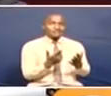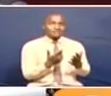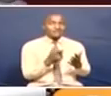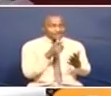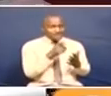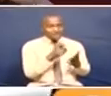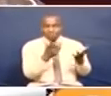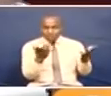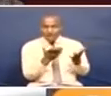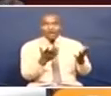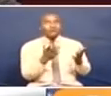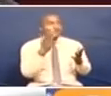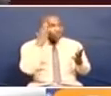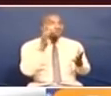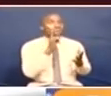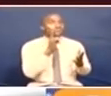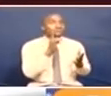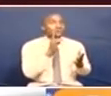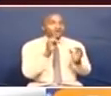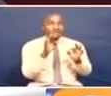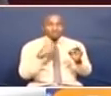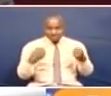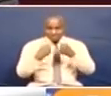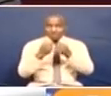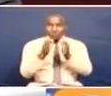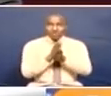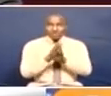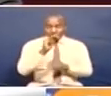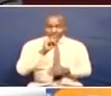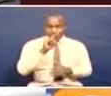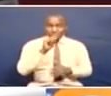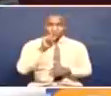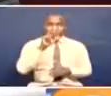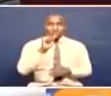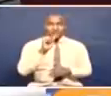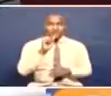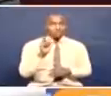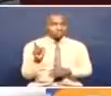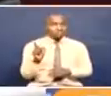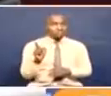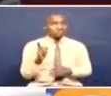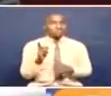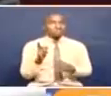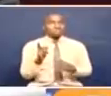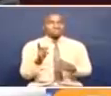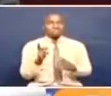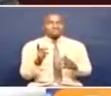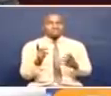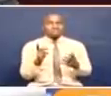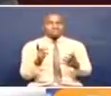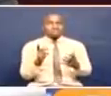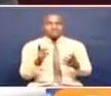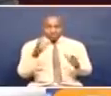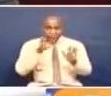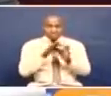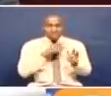threshold. Mm. But tomorrow, then, if I'm buying against Mutula, I would not need to try and you know, inflate my